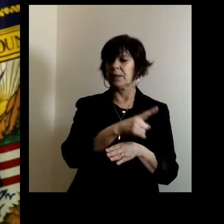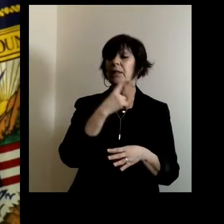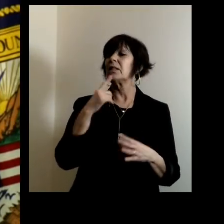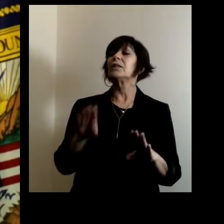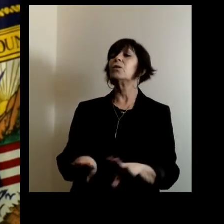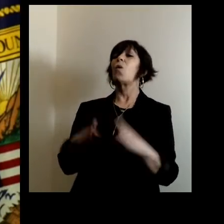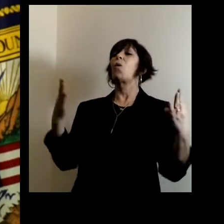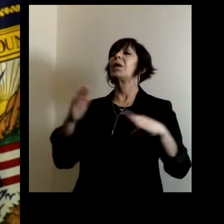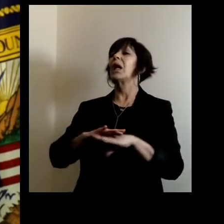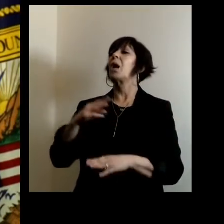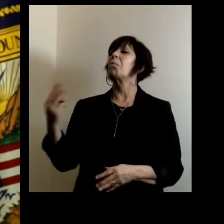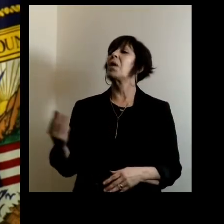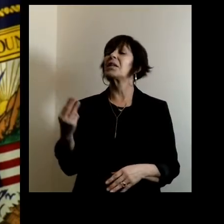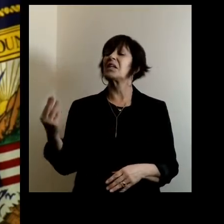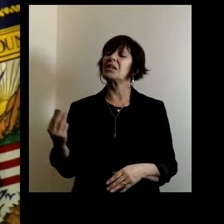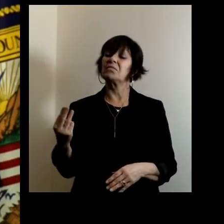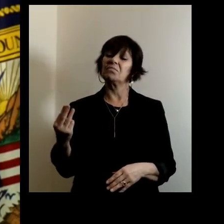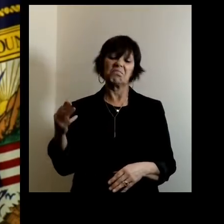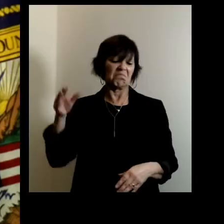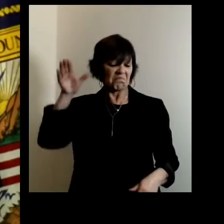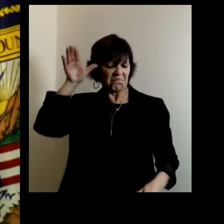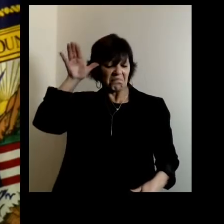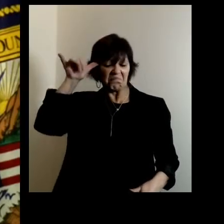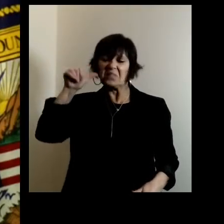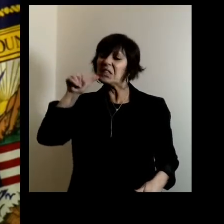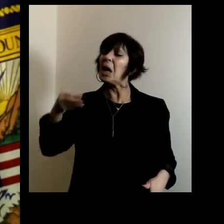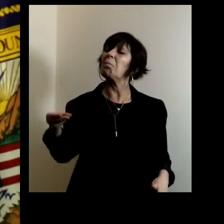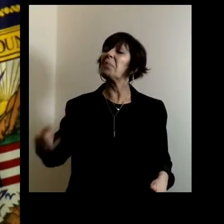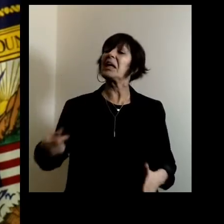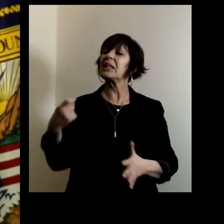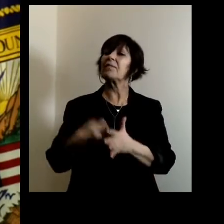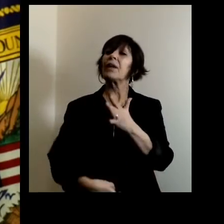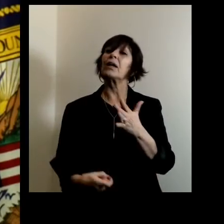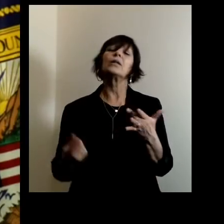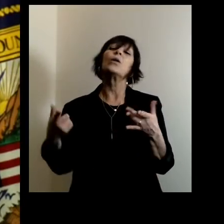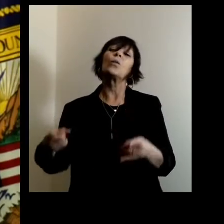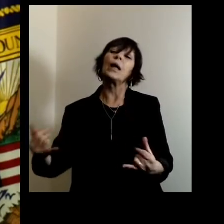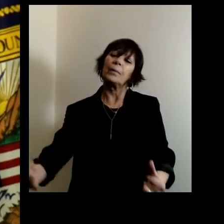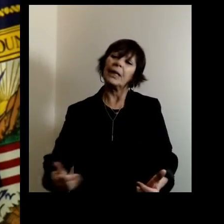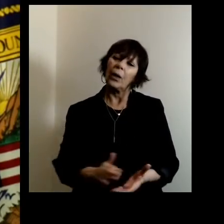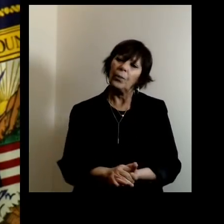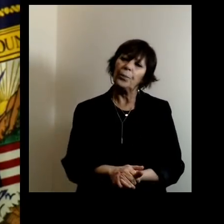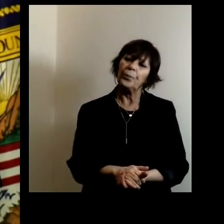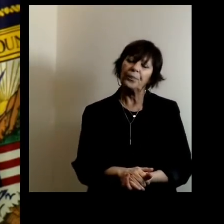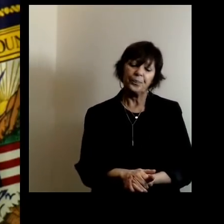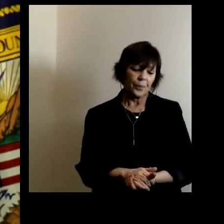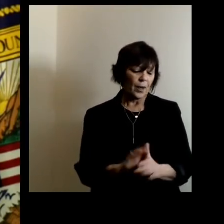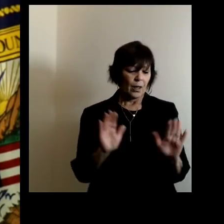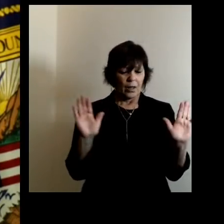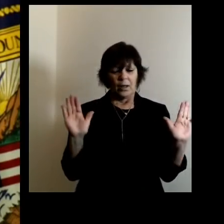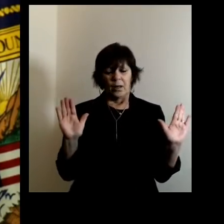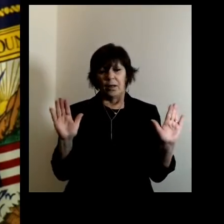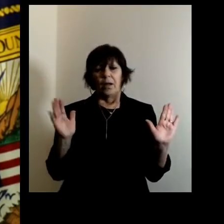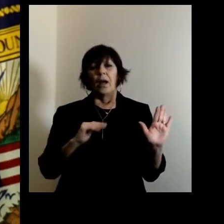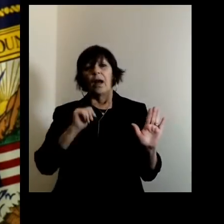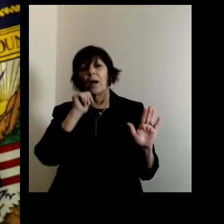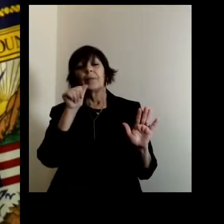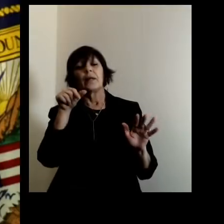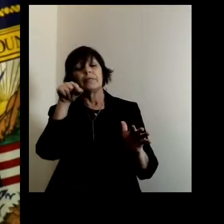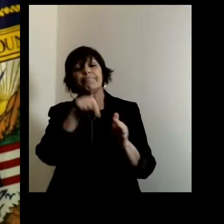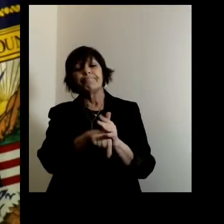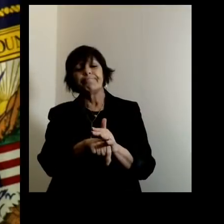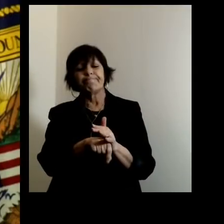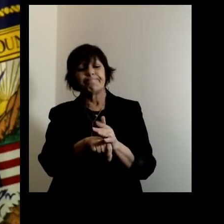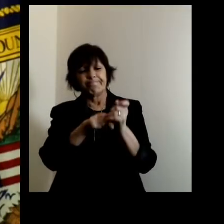on Monday and he is not paying the fine. What happens then? Well, I'm not going to go into the particulars associated